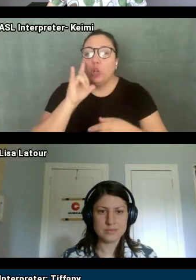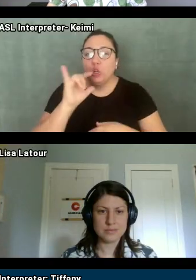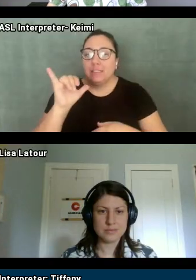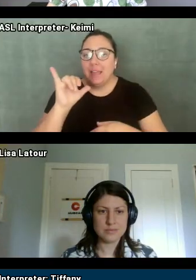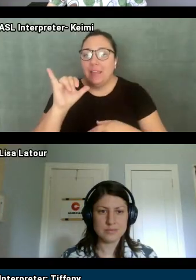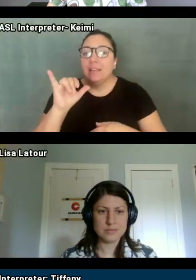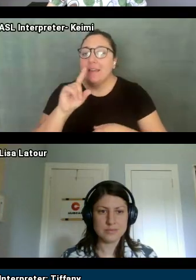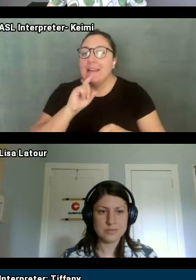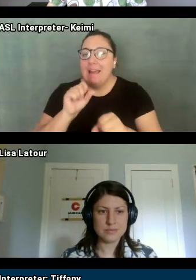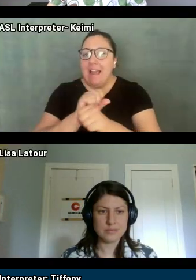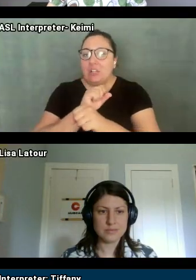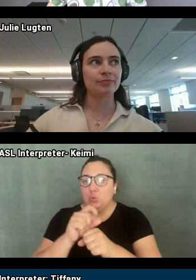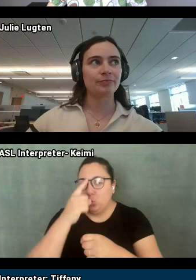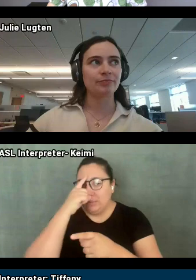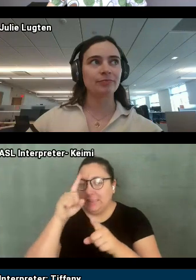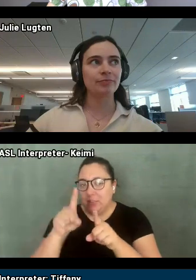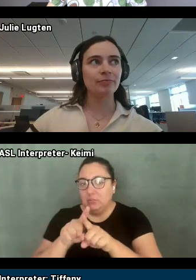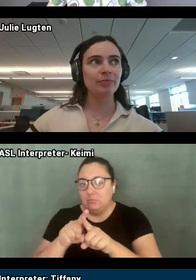actual deal.